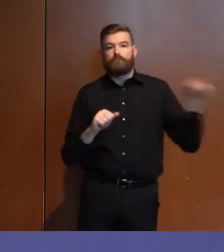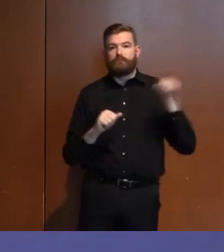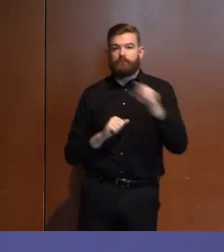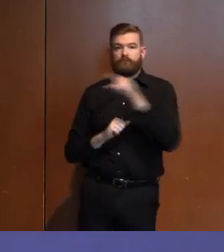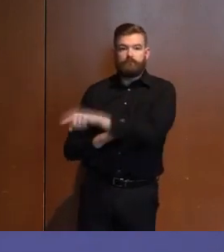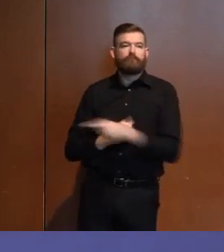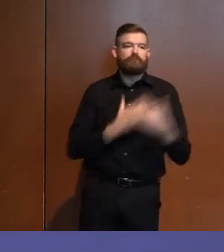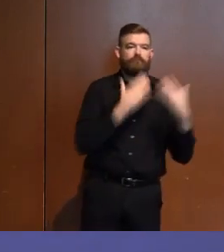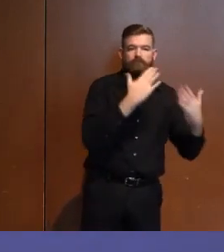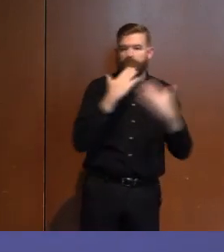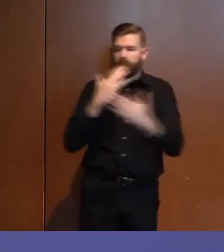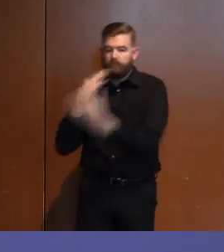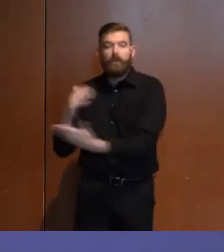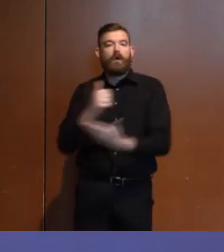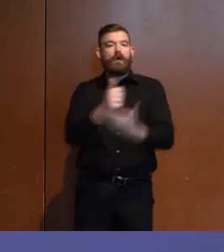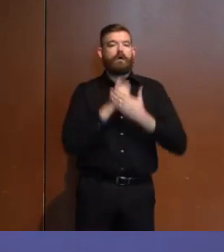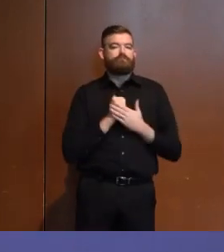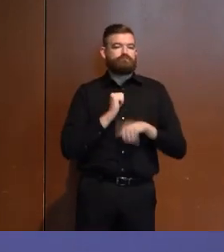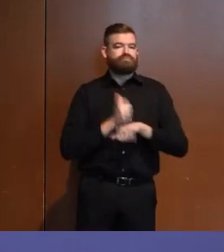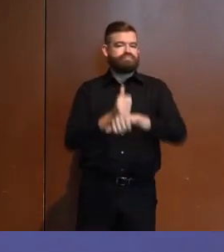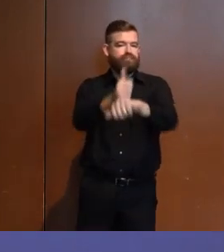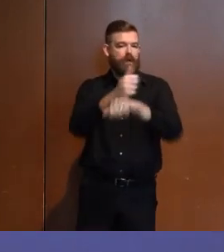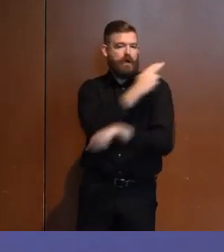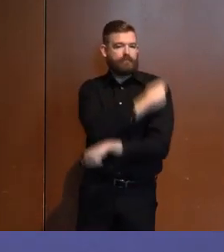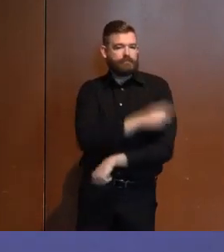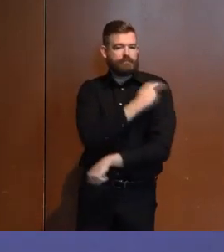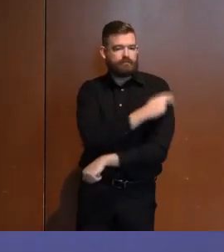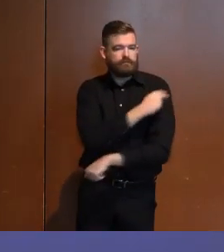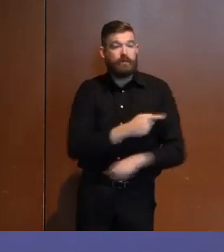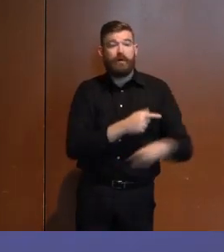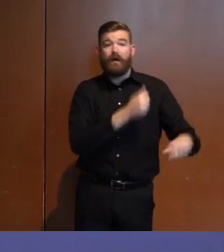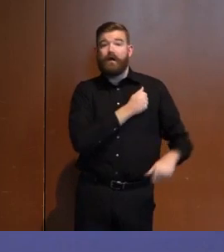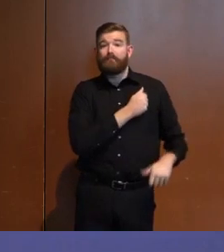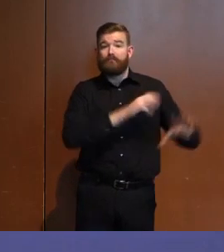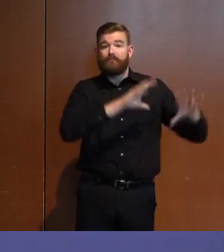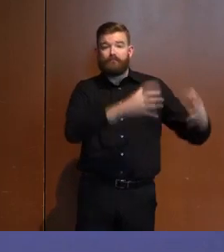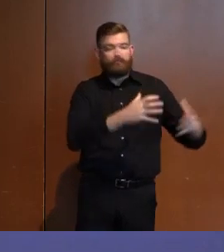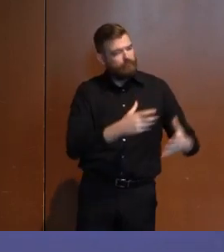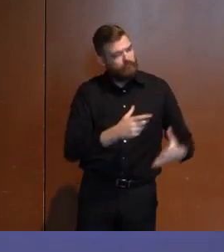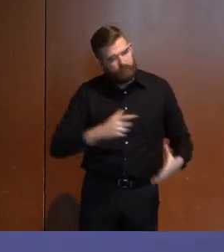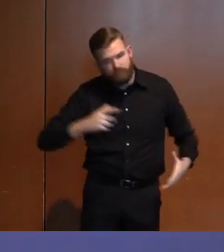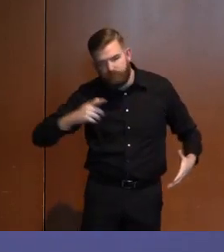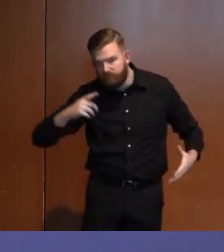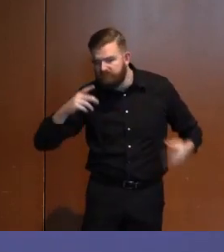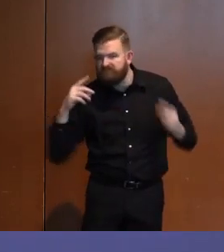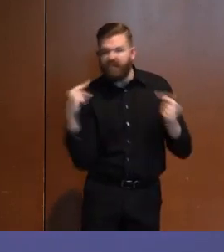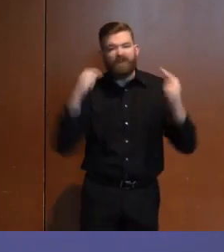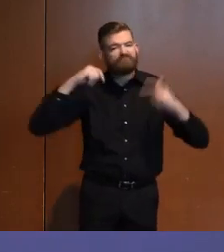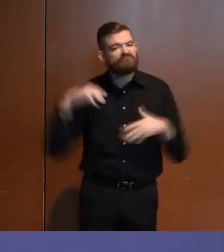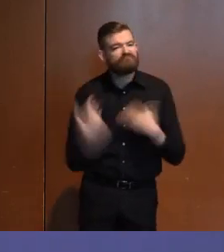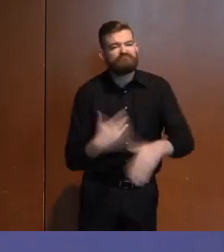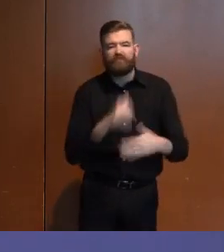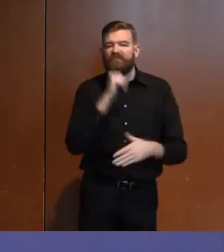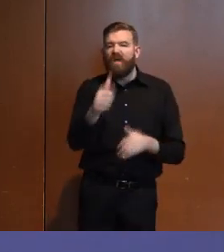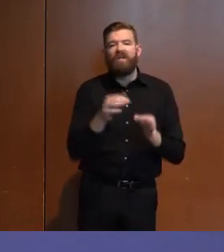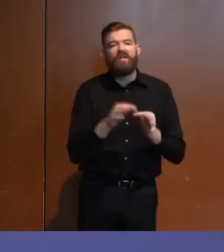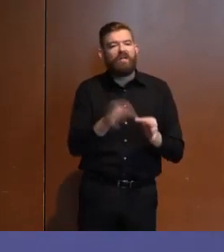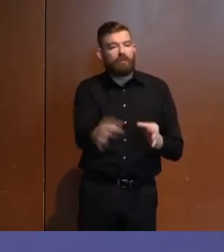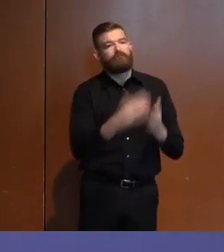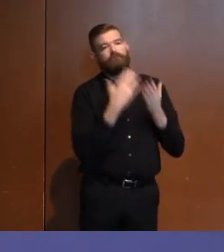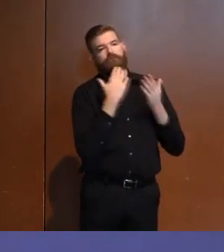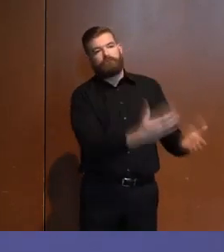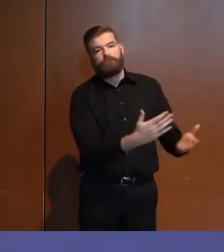quick work and ability to hit the ground at full speed alongside of us, to Captain Kilcommons and the troopers for their efforts. And I also